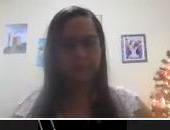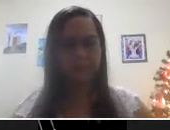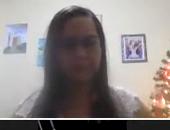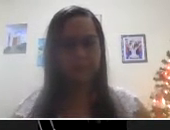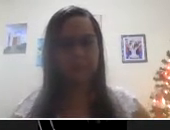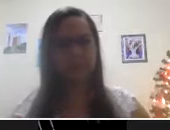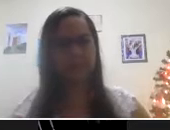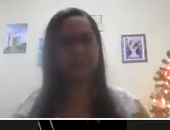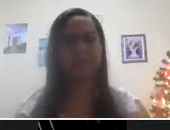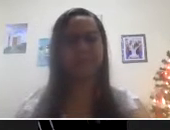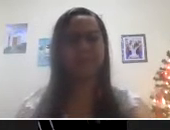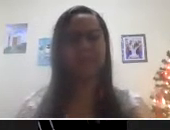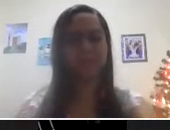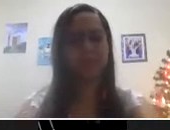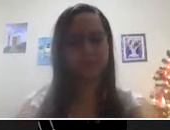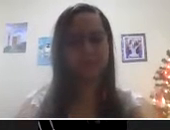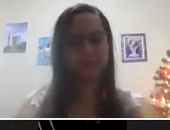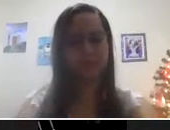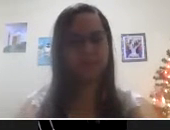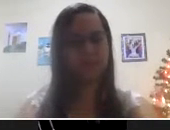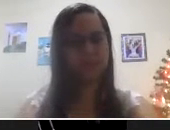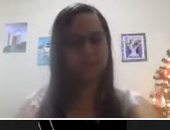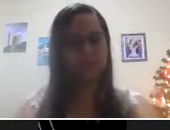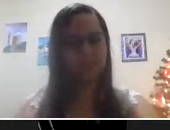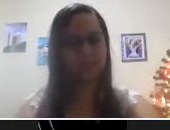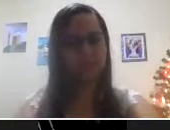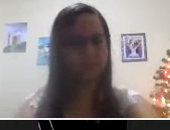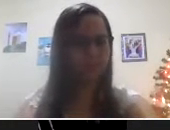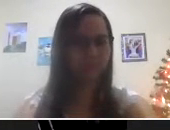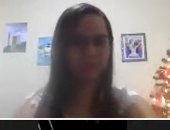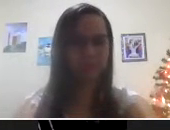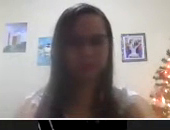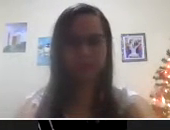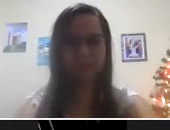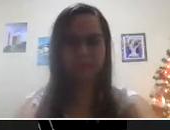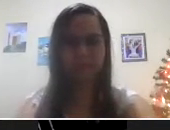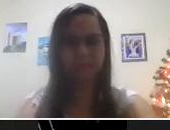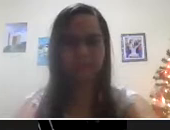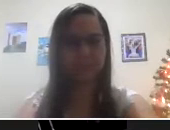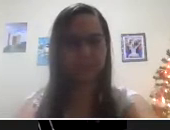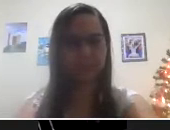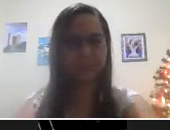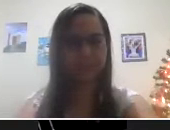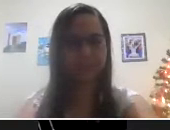No idea. I have a problem with this question. Okay. Anybody else?